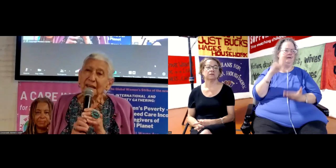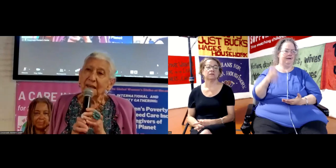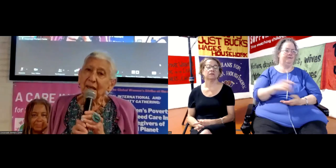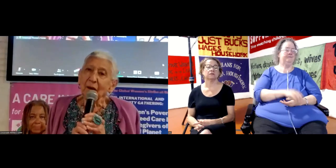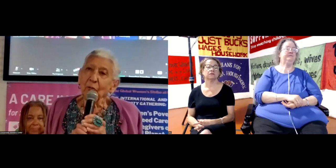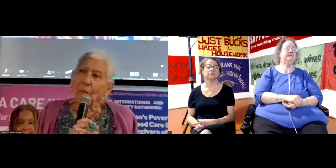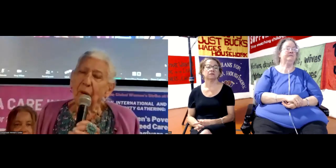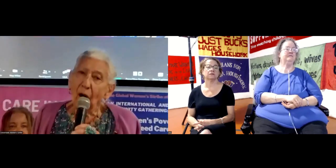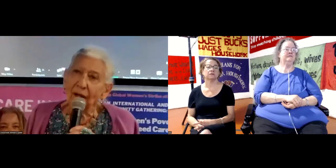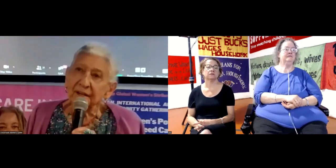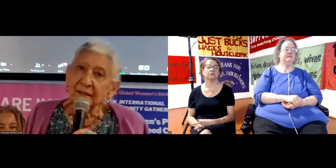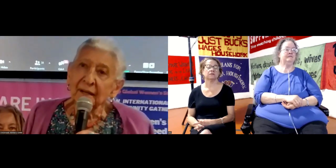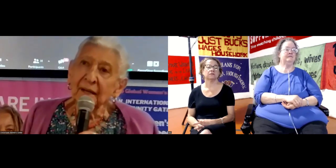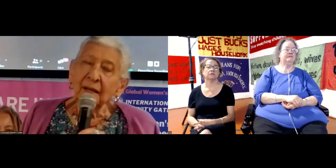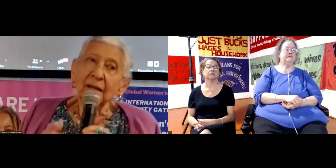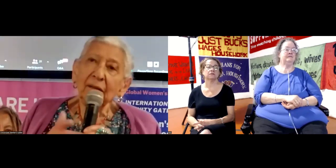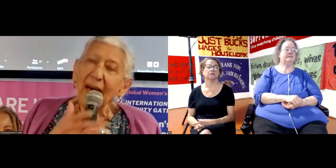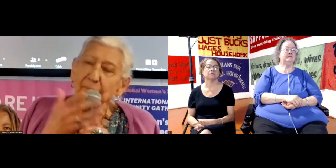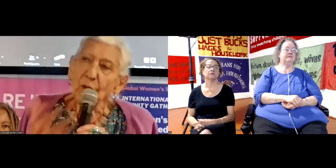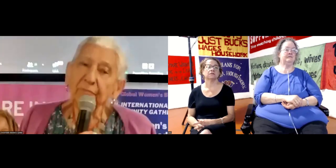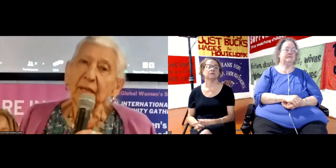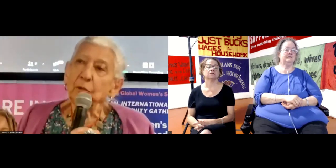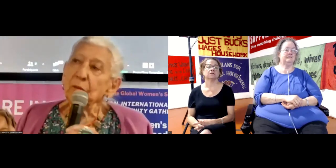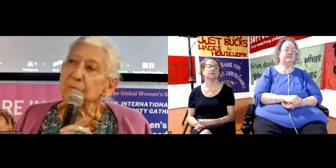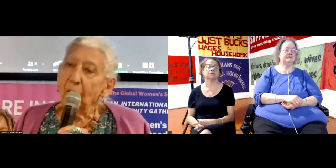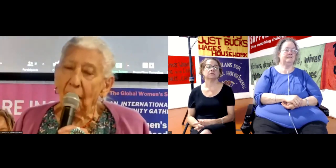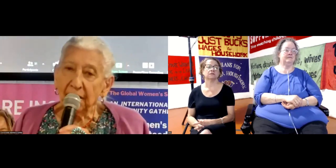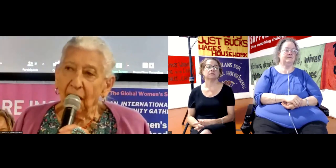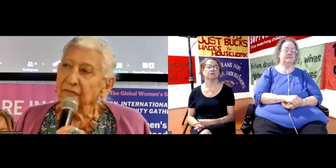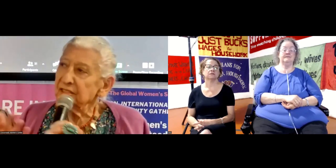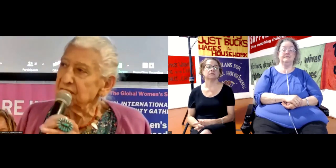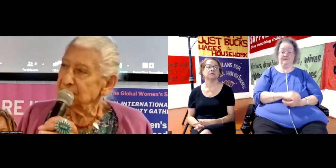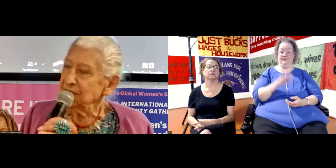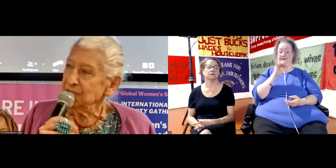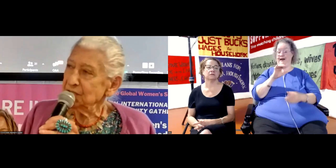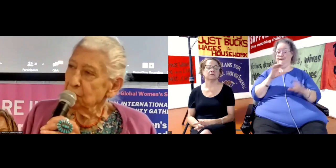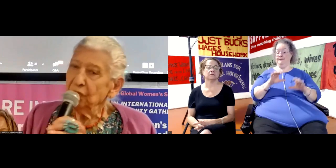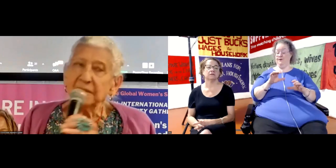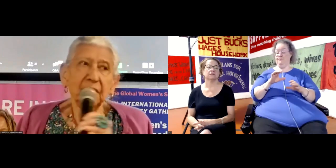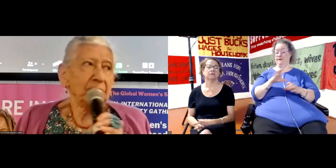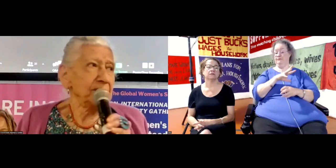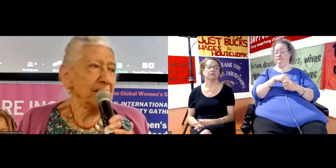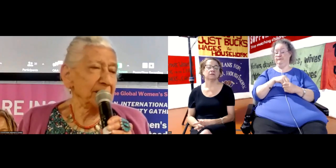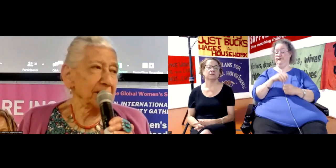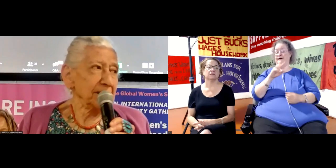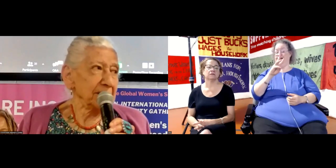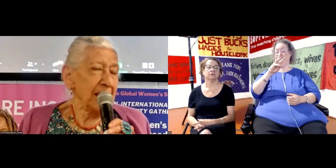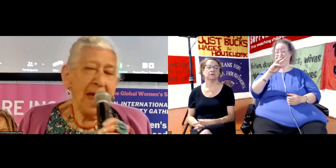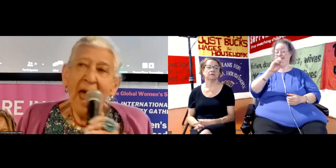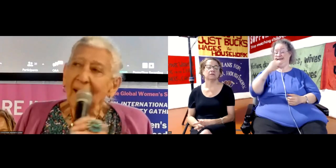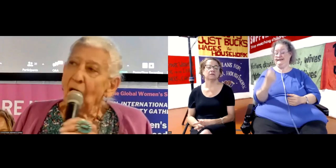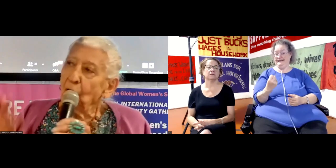We were part, that movement was part of the 60s, the movement of the